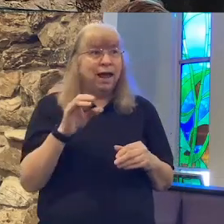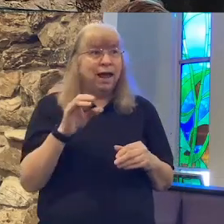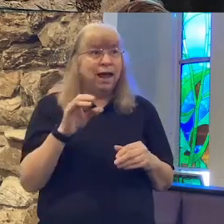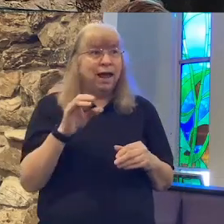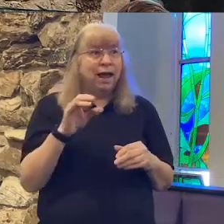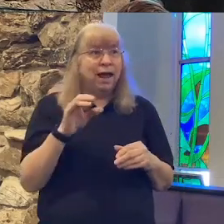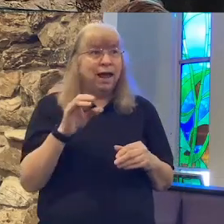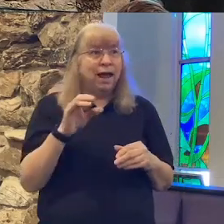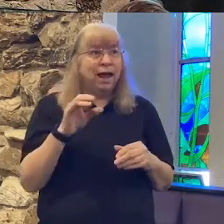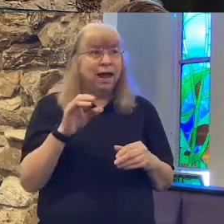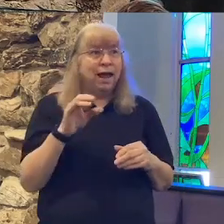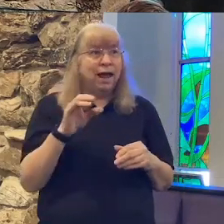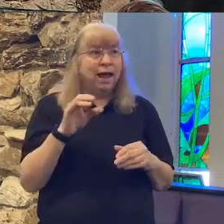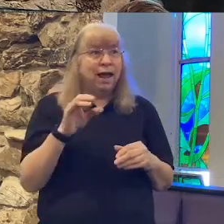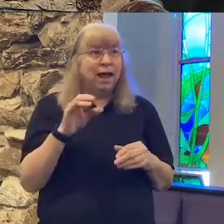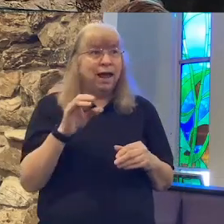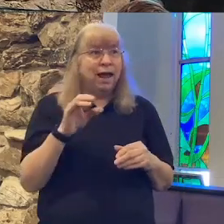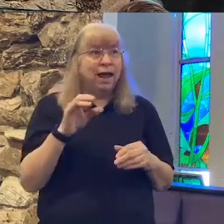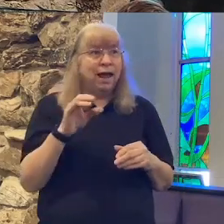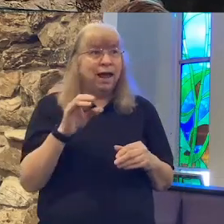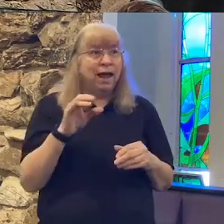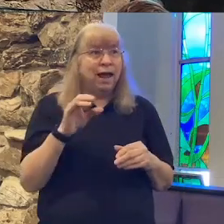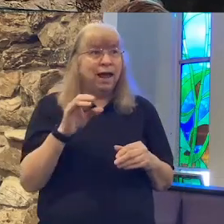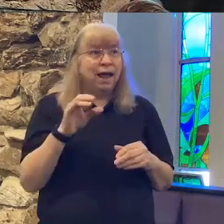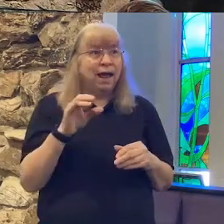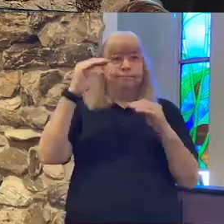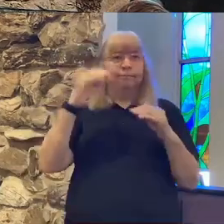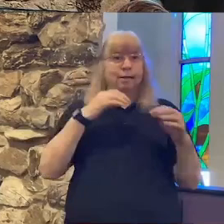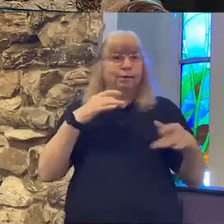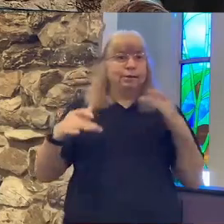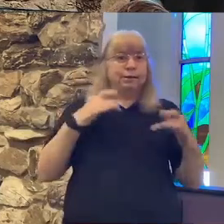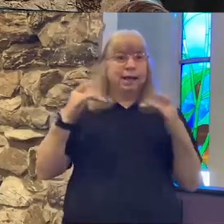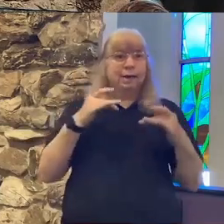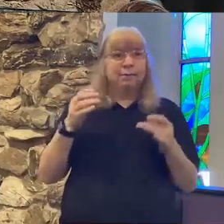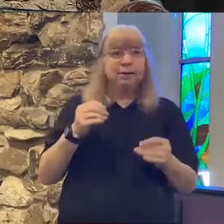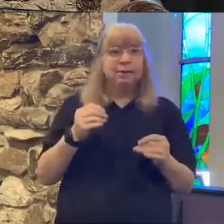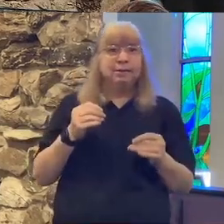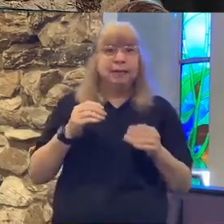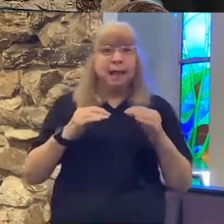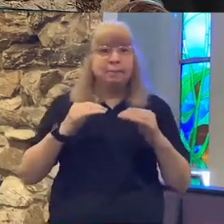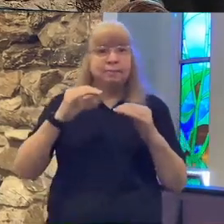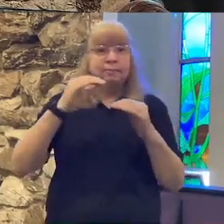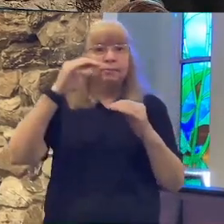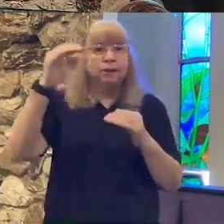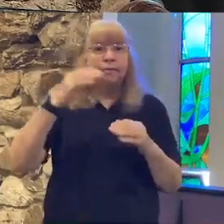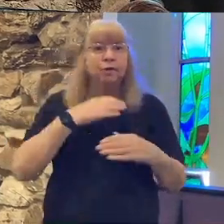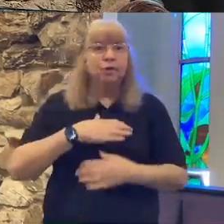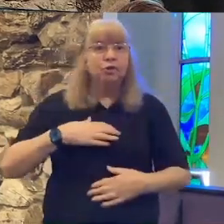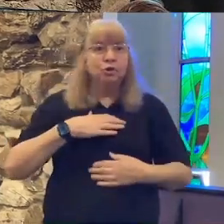You know that level of excitement, that level of joy, right?